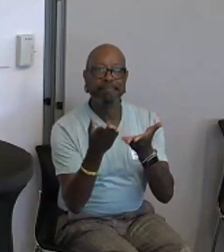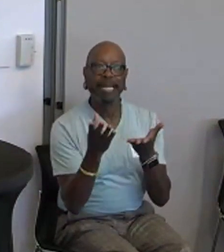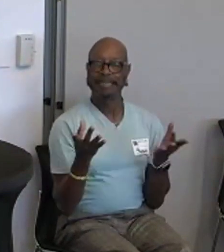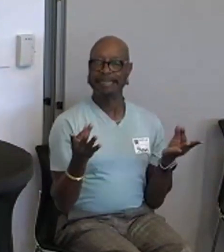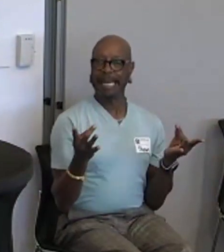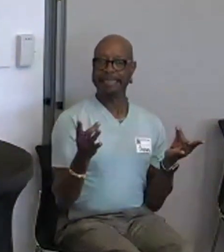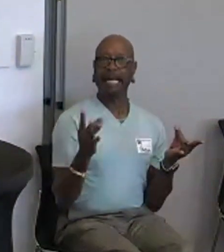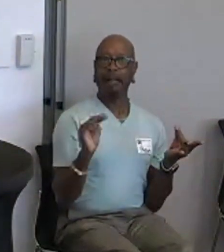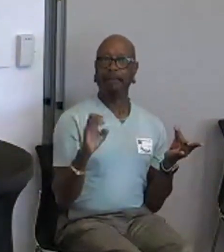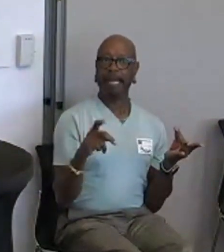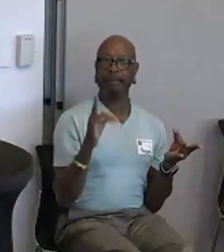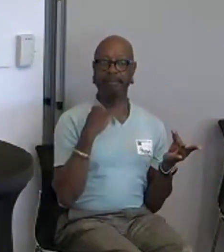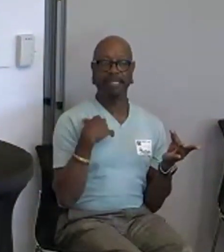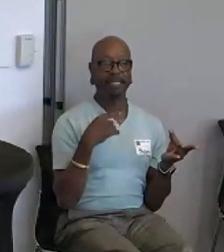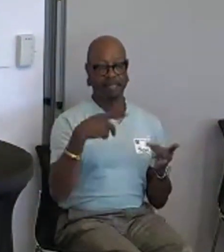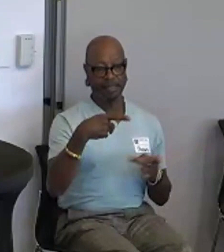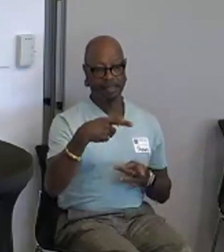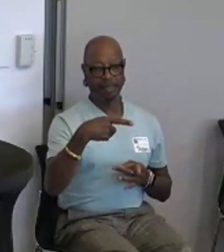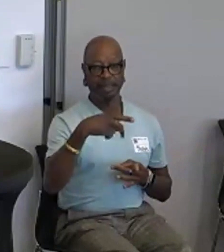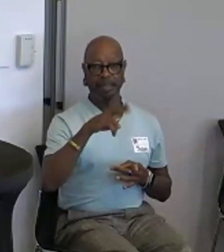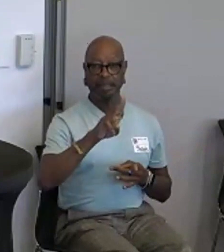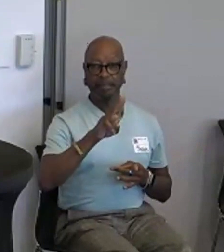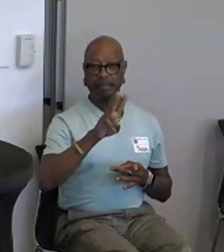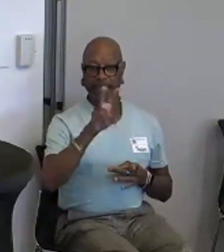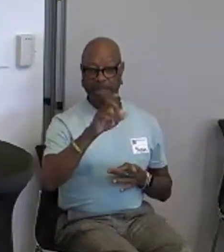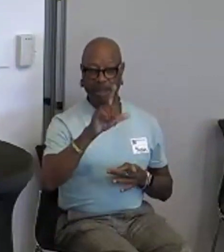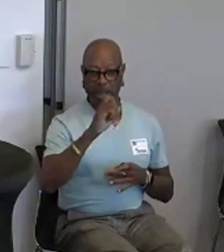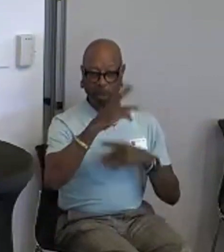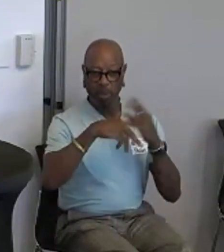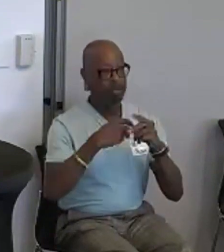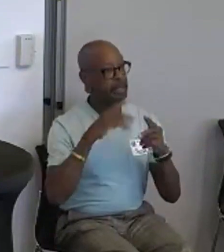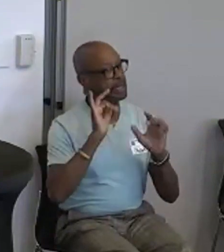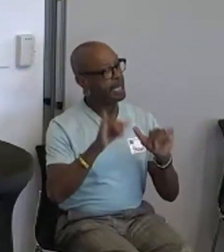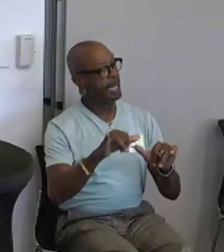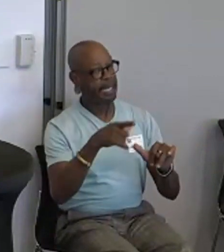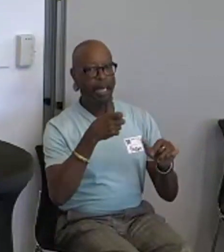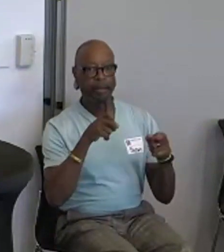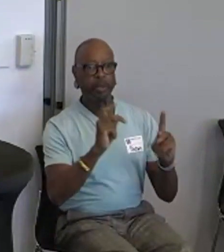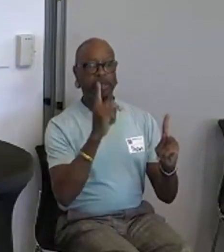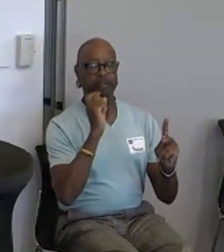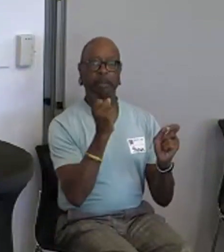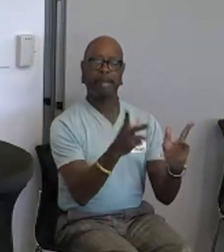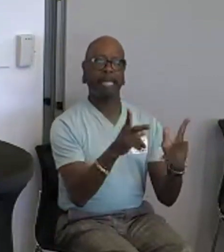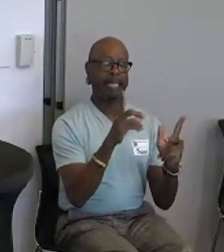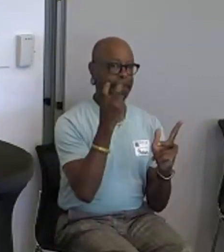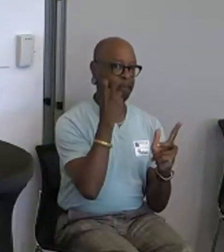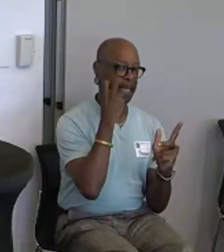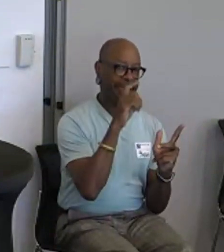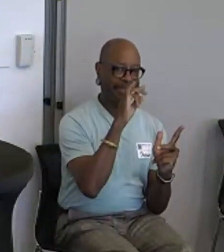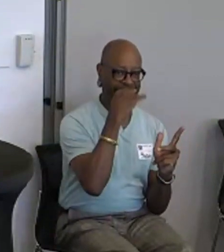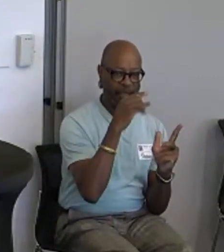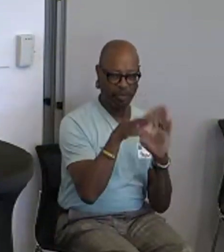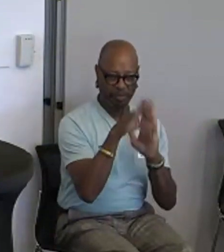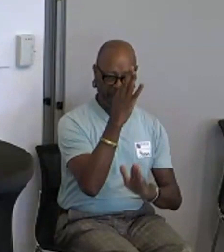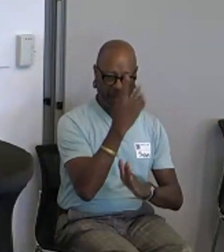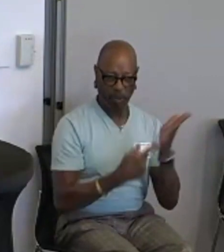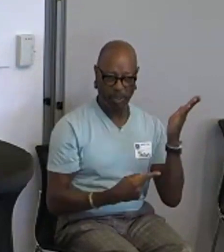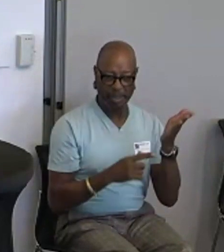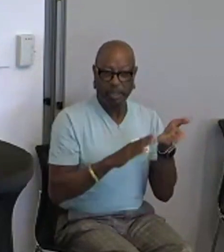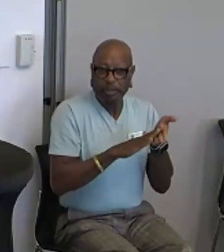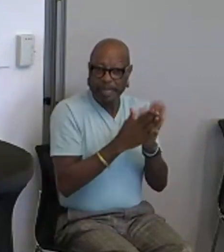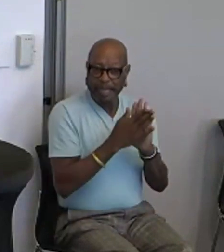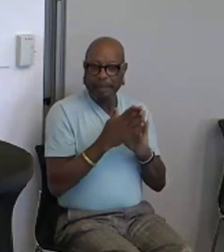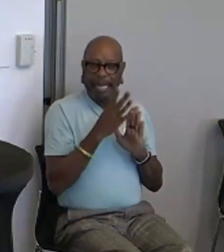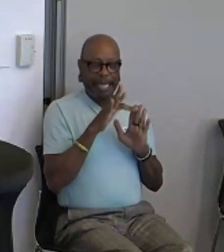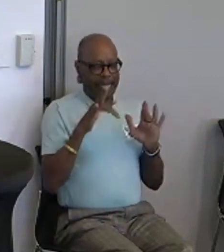worlds. And that's an opportunity for lots and lots of blind kids to find out what it is to be a spatial thinker and to